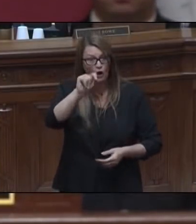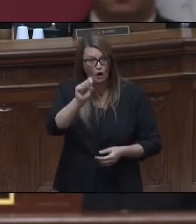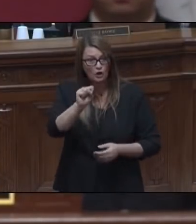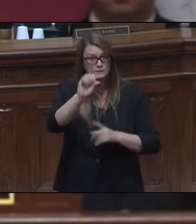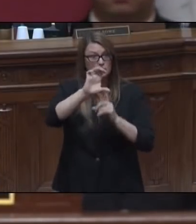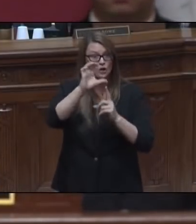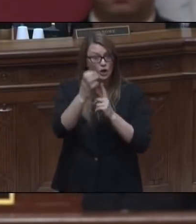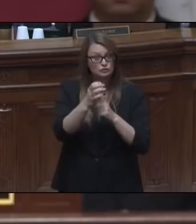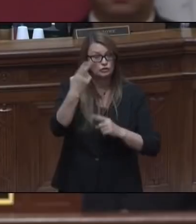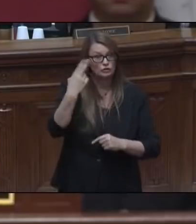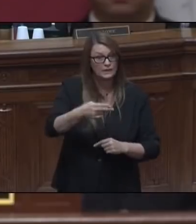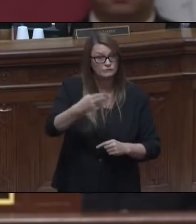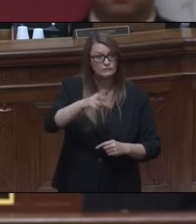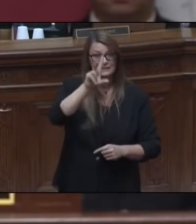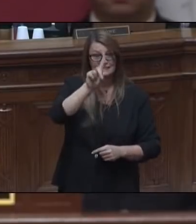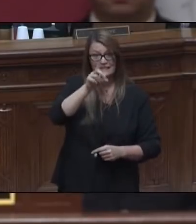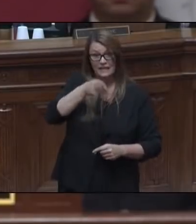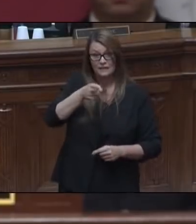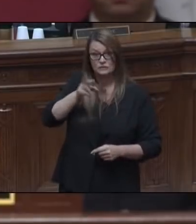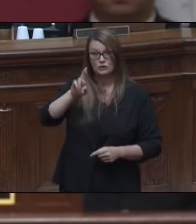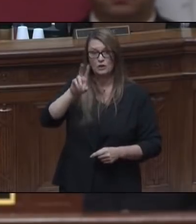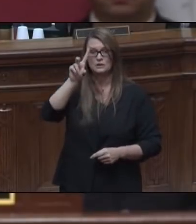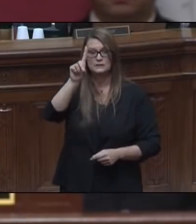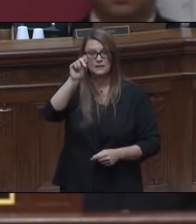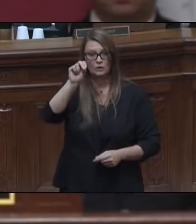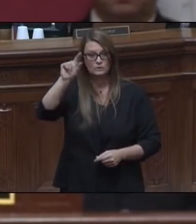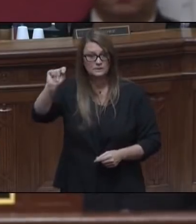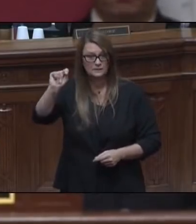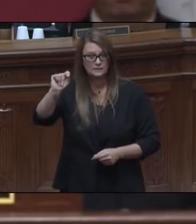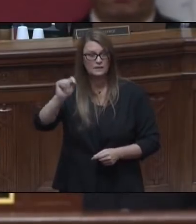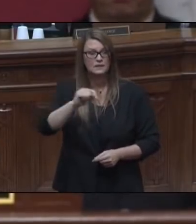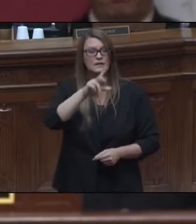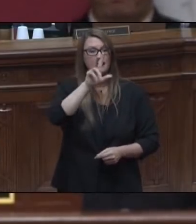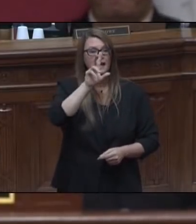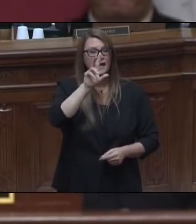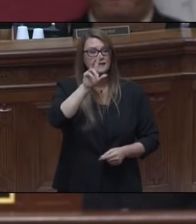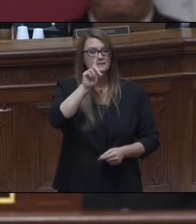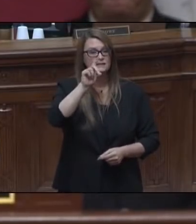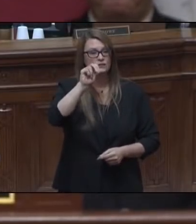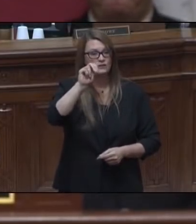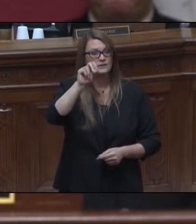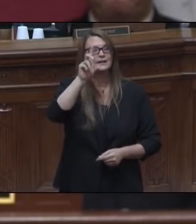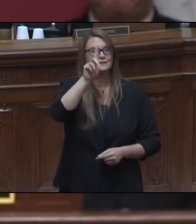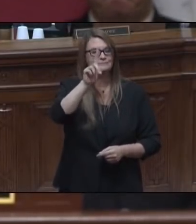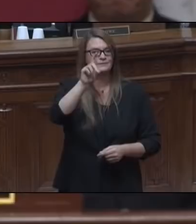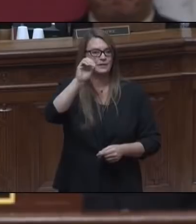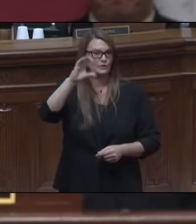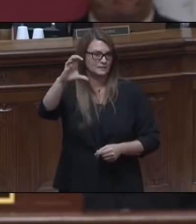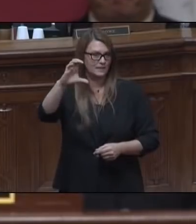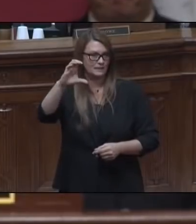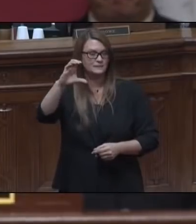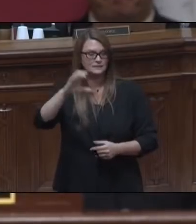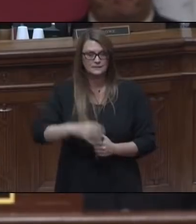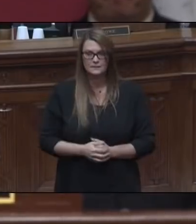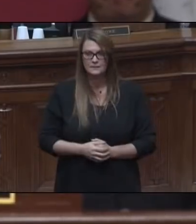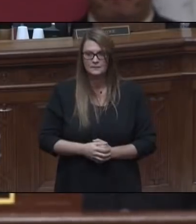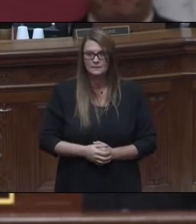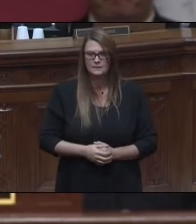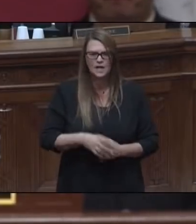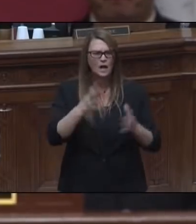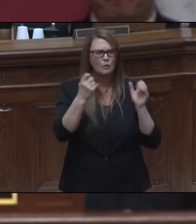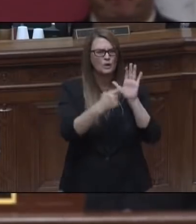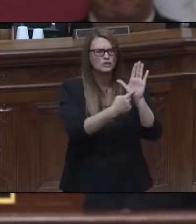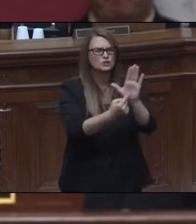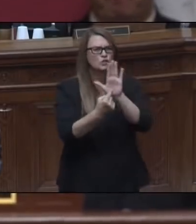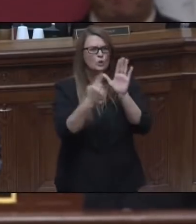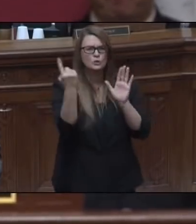History, DHHR, the DOT, and the Division of Corrections. And I want to show you just something, and I don't know where